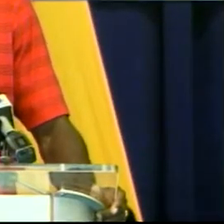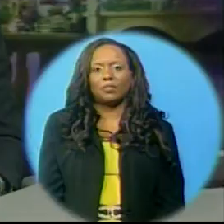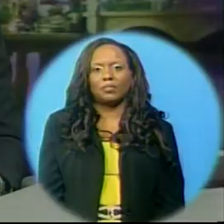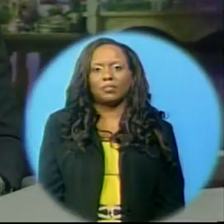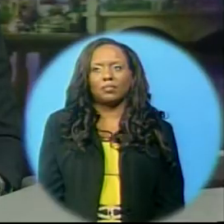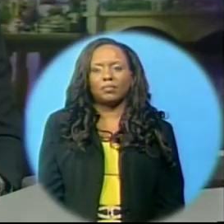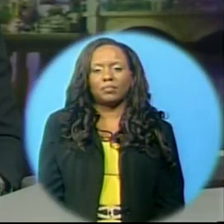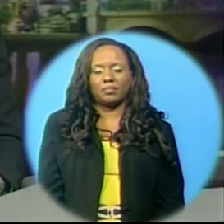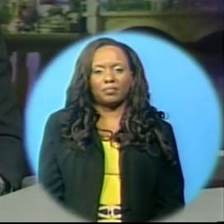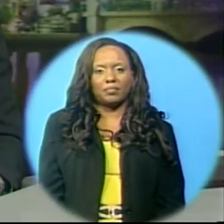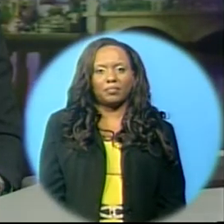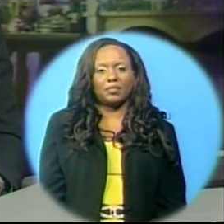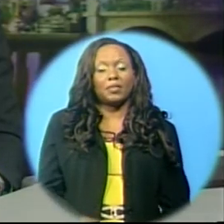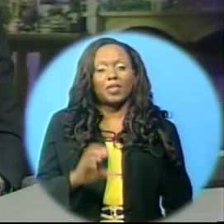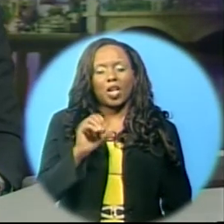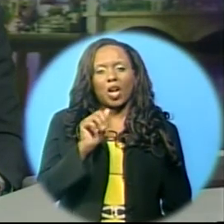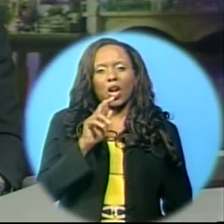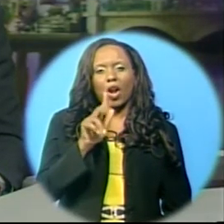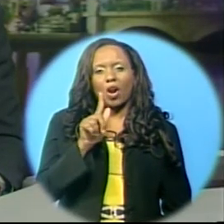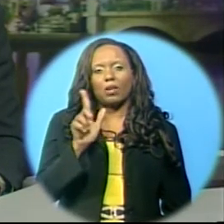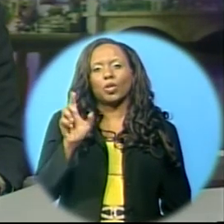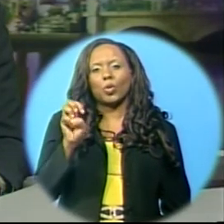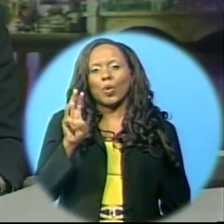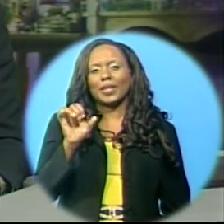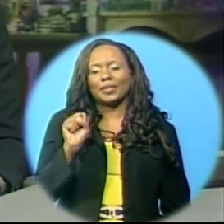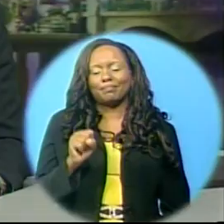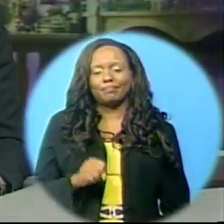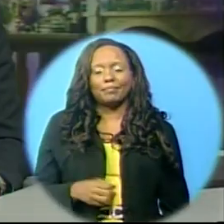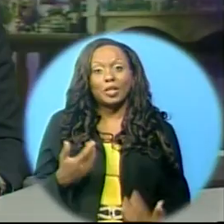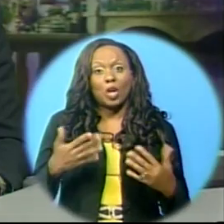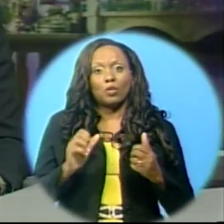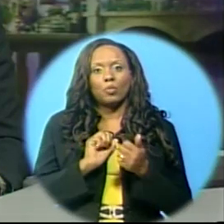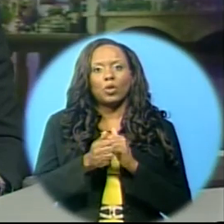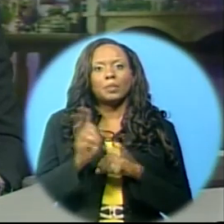inspired me. Carl Lewis. Well, that's it for sports. Lisa returns with